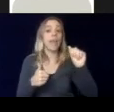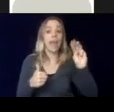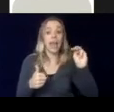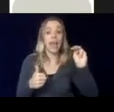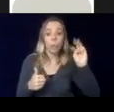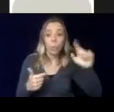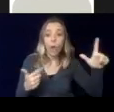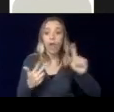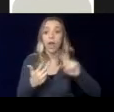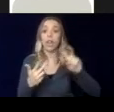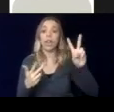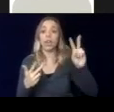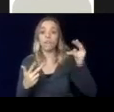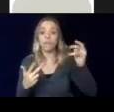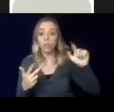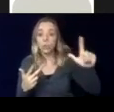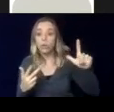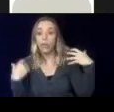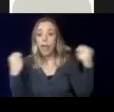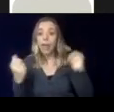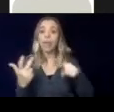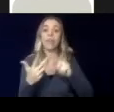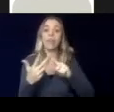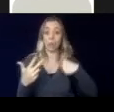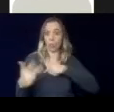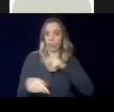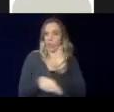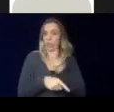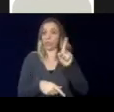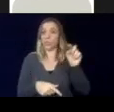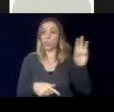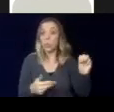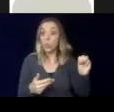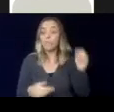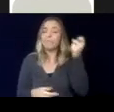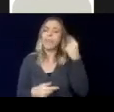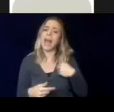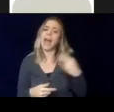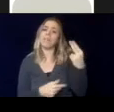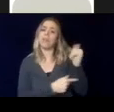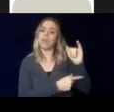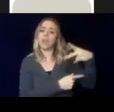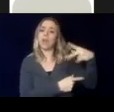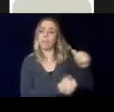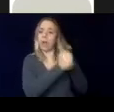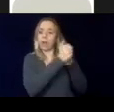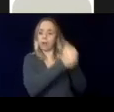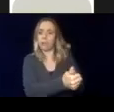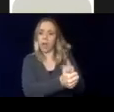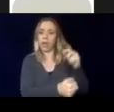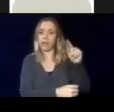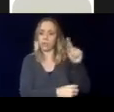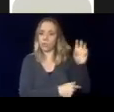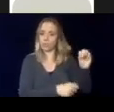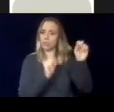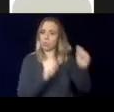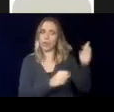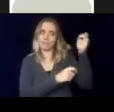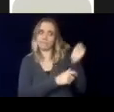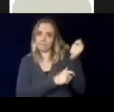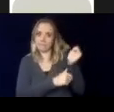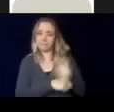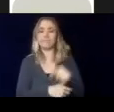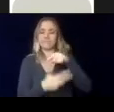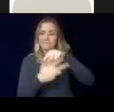There's a HIPAA compliant form that you can actually subscribe to, and these all can provide 3-way video